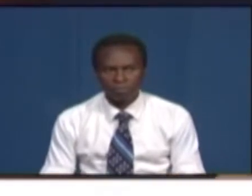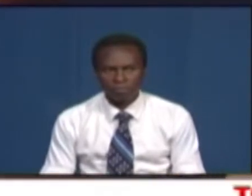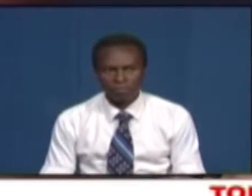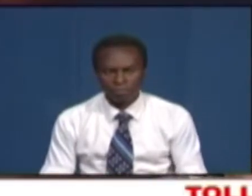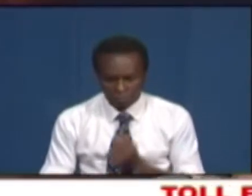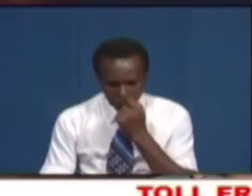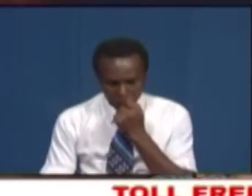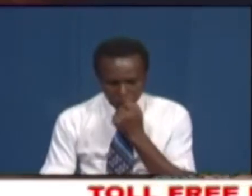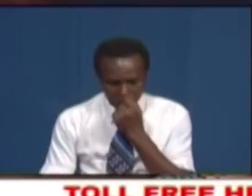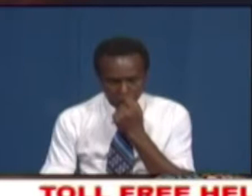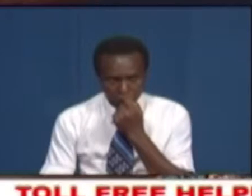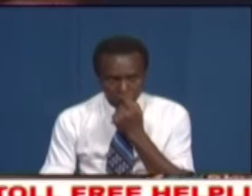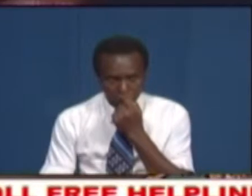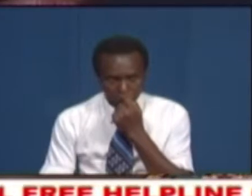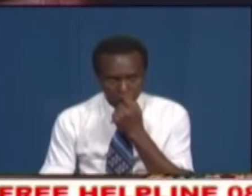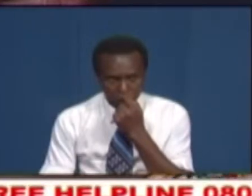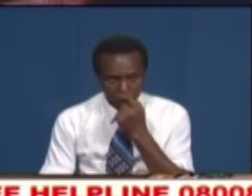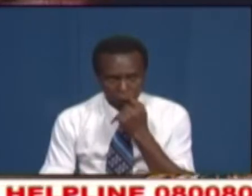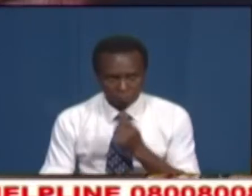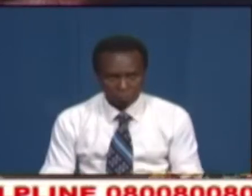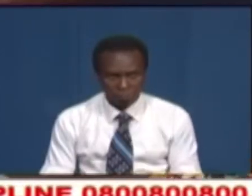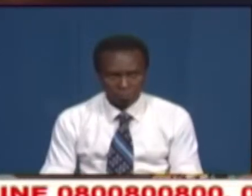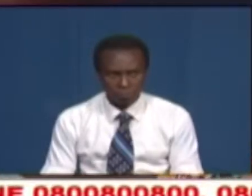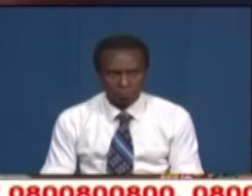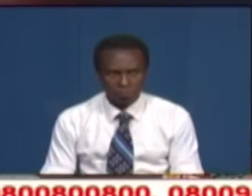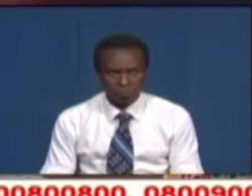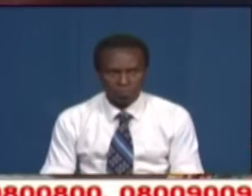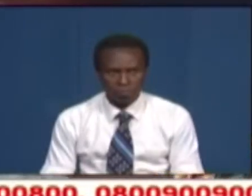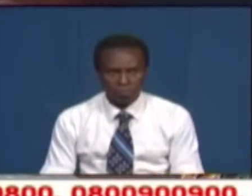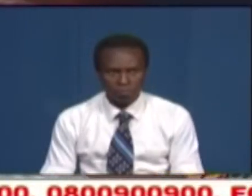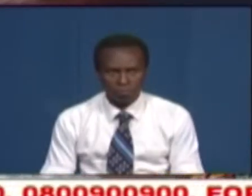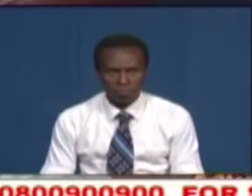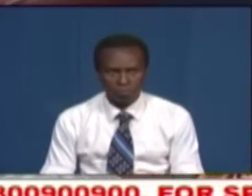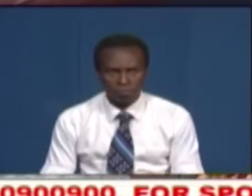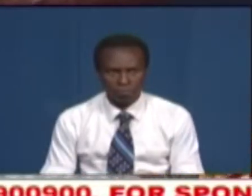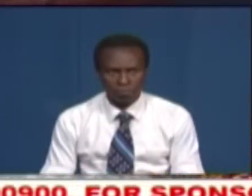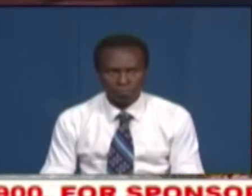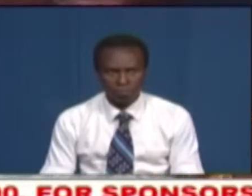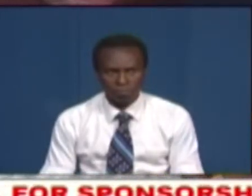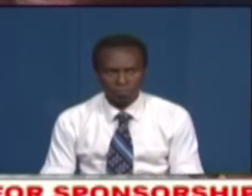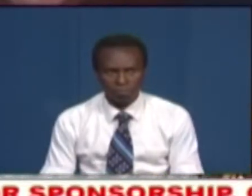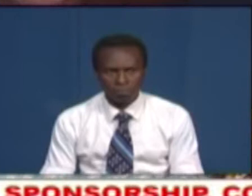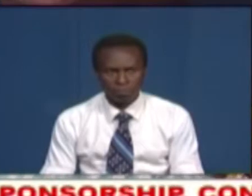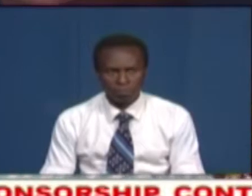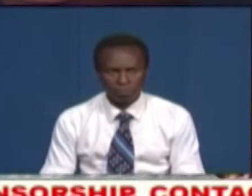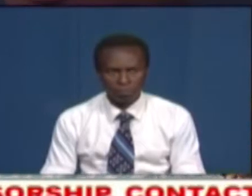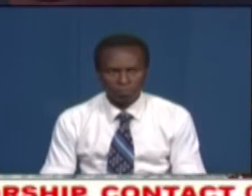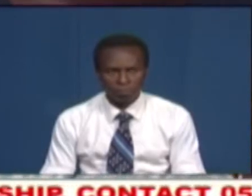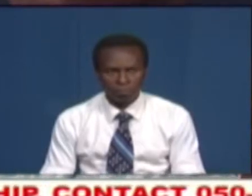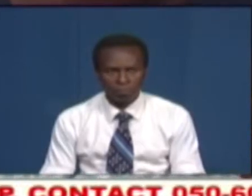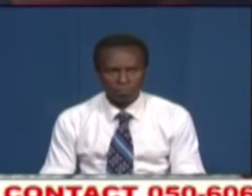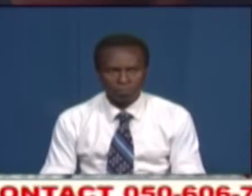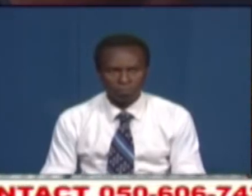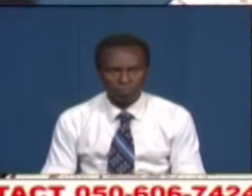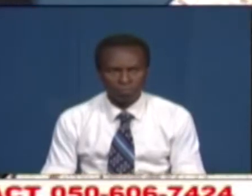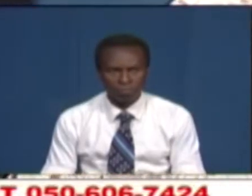do our cotomre stew. Are you saying a sweet potato leaves? Yes, okay. Sweet potato leaves. Okay. So please, can we do it like how we do our